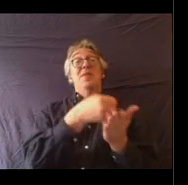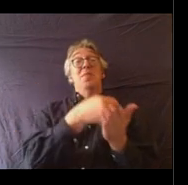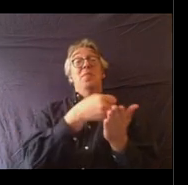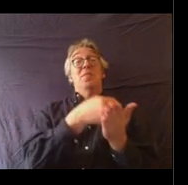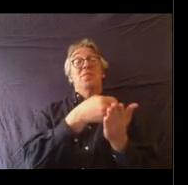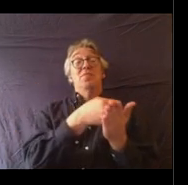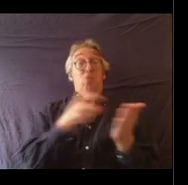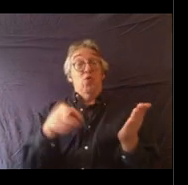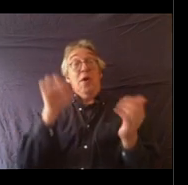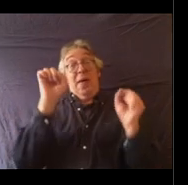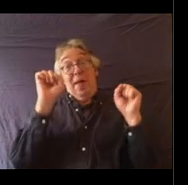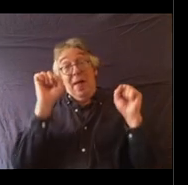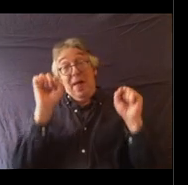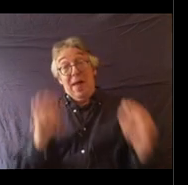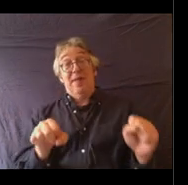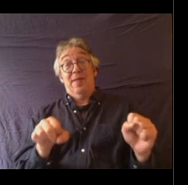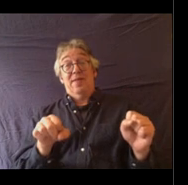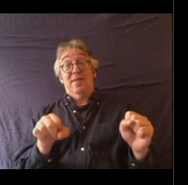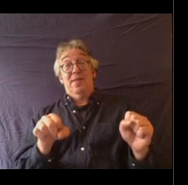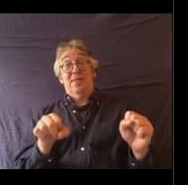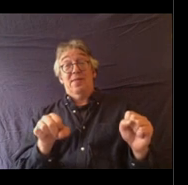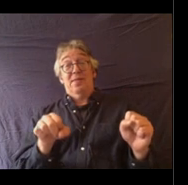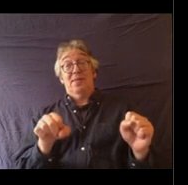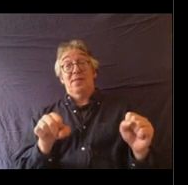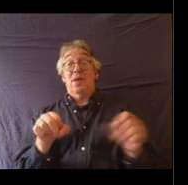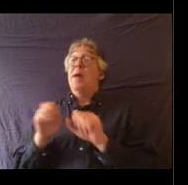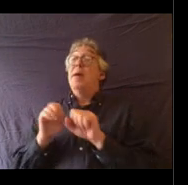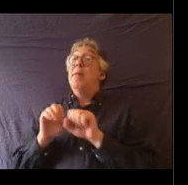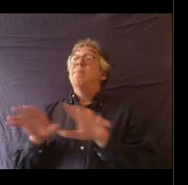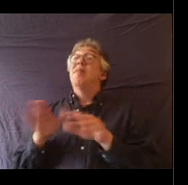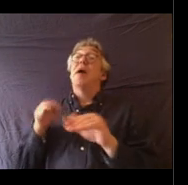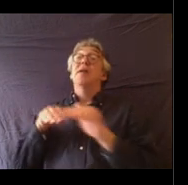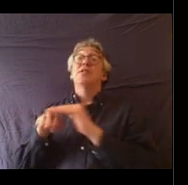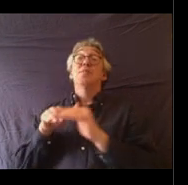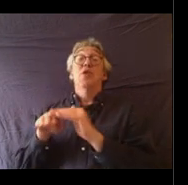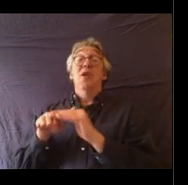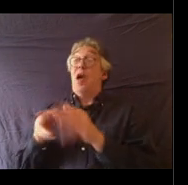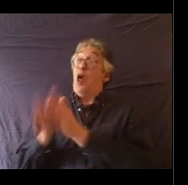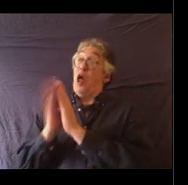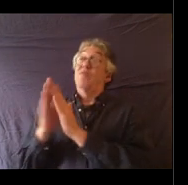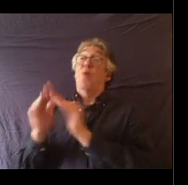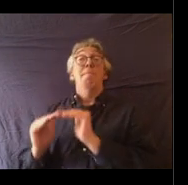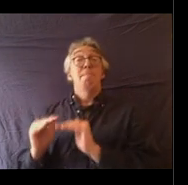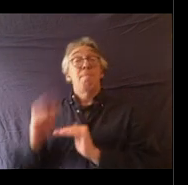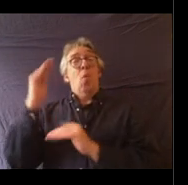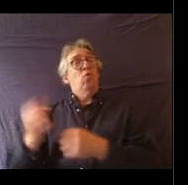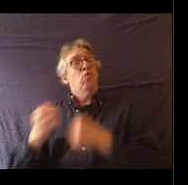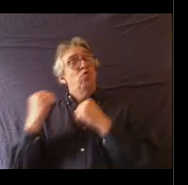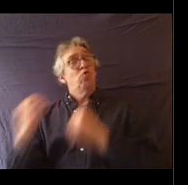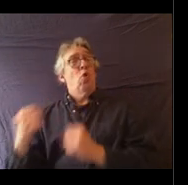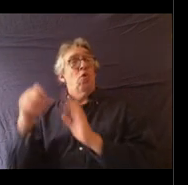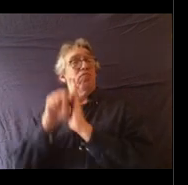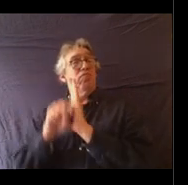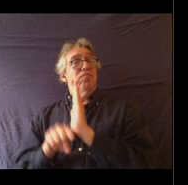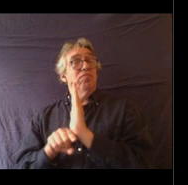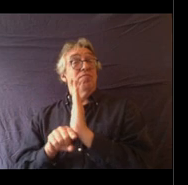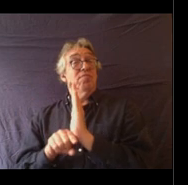the overall situation when it comes to media accessibility. So for example, here we are proposing that